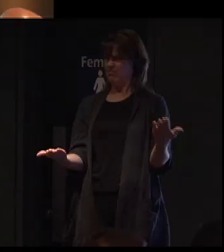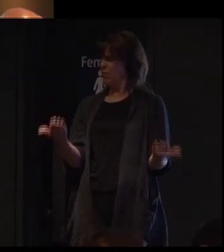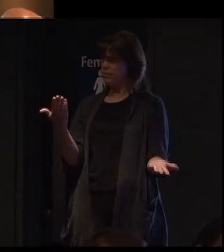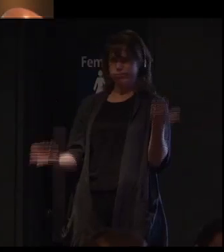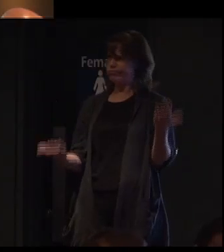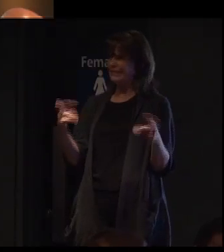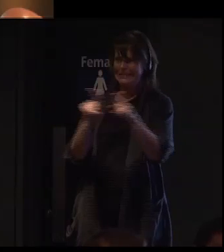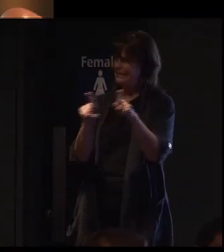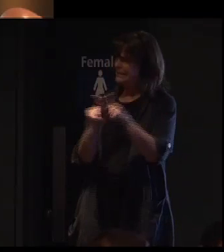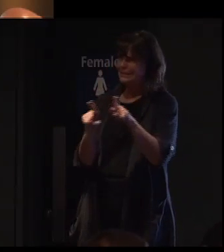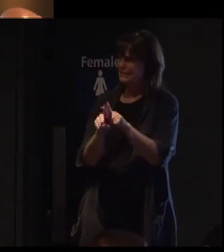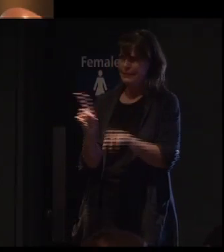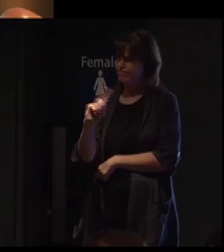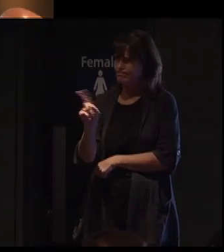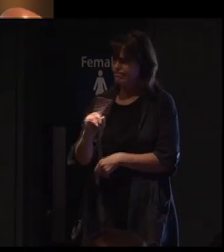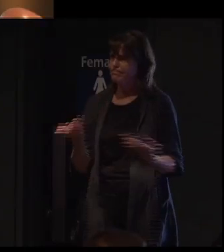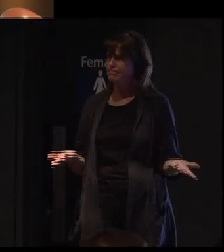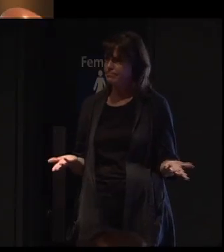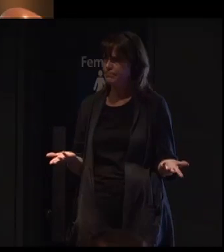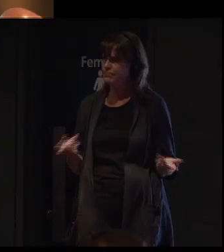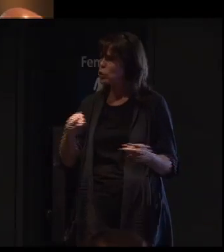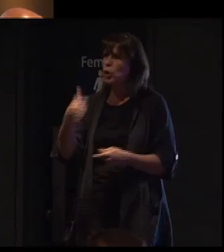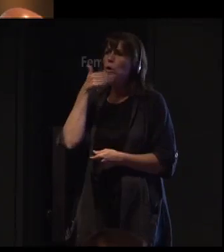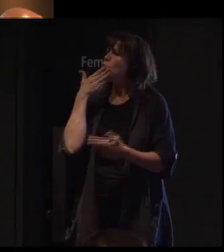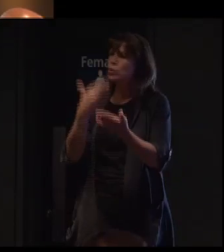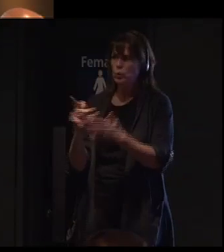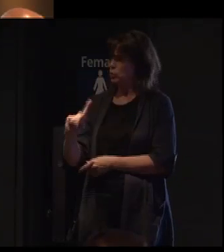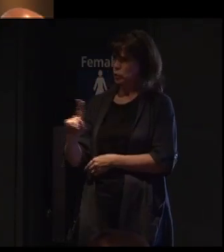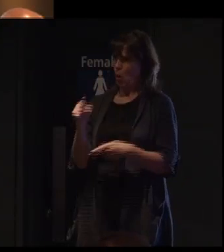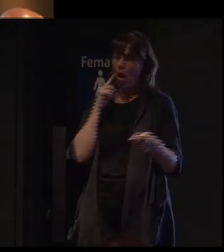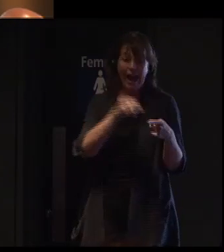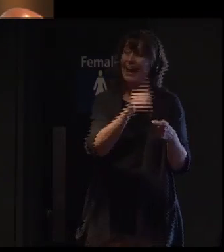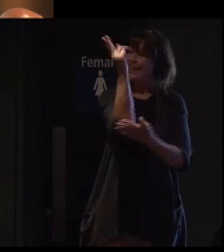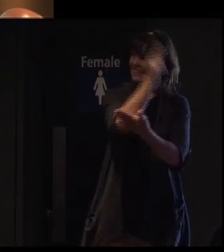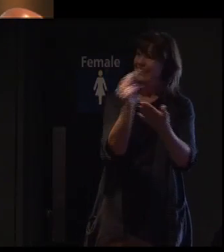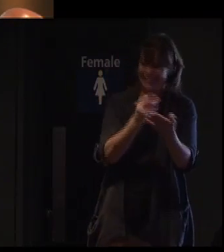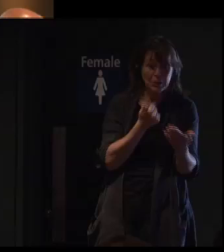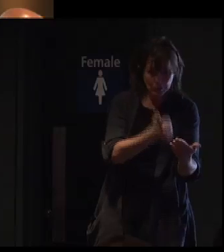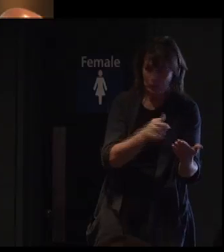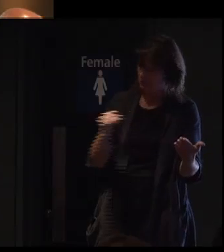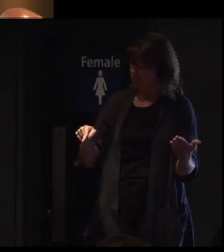and fire regulations, but I don't think it's in line with good practice to provide this.